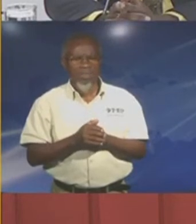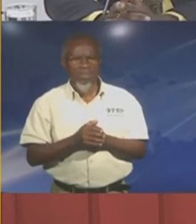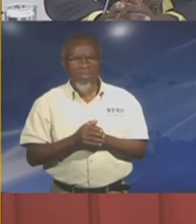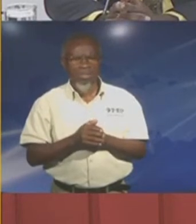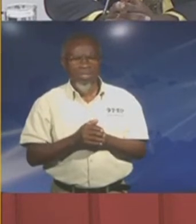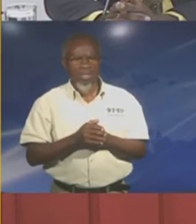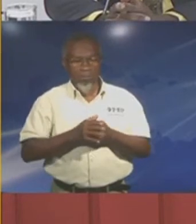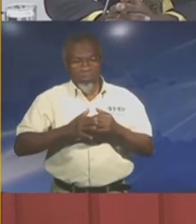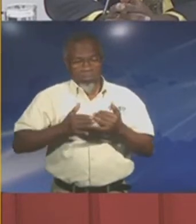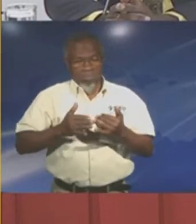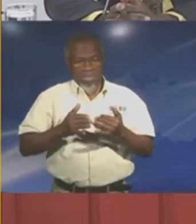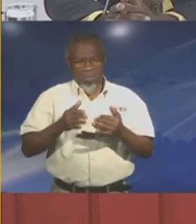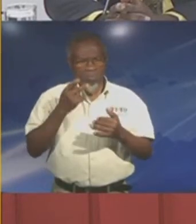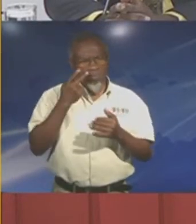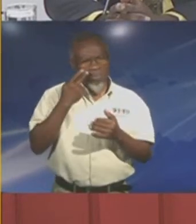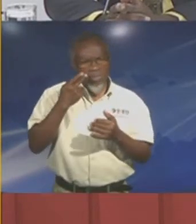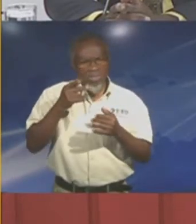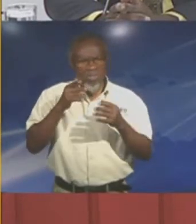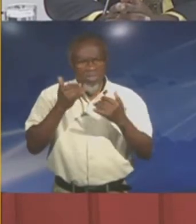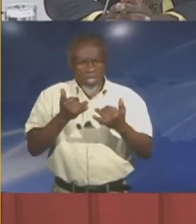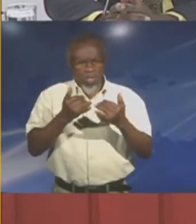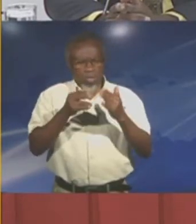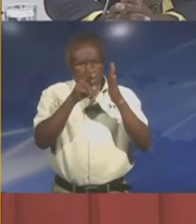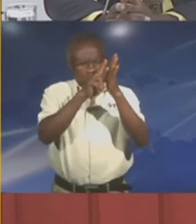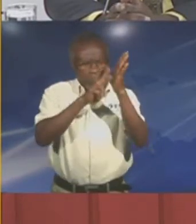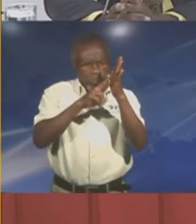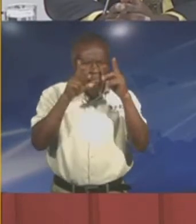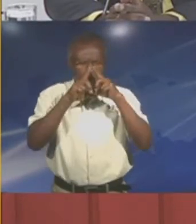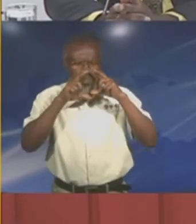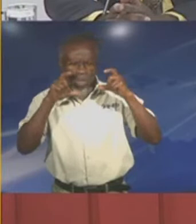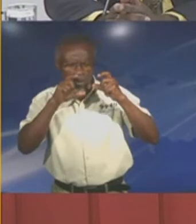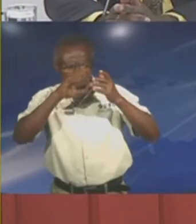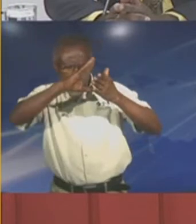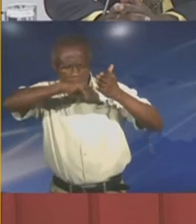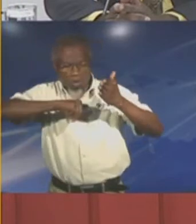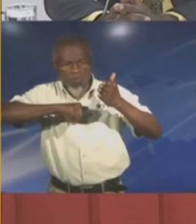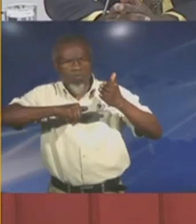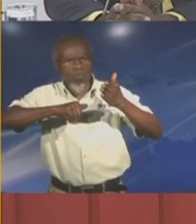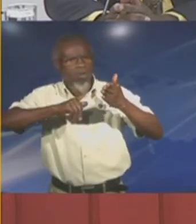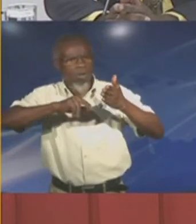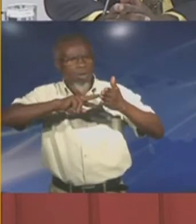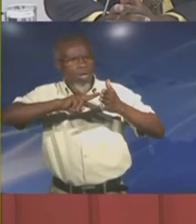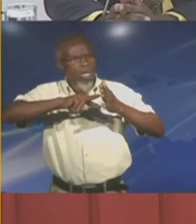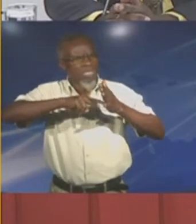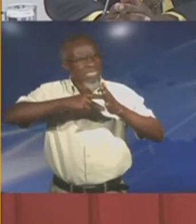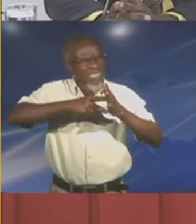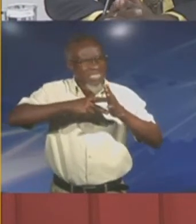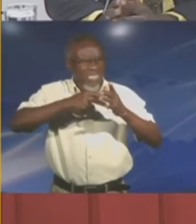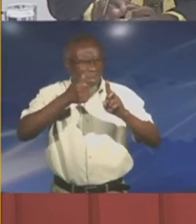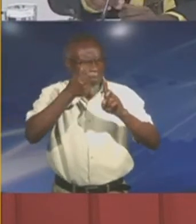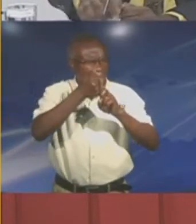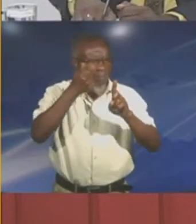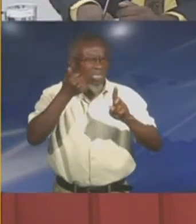like the mask mandates and stuff affect the prevalence of these diseases in the country? Thank you.